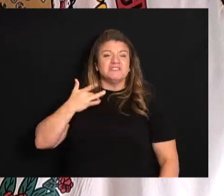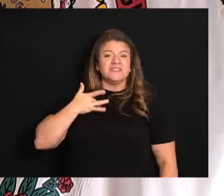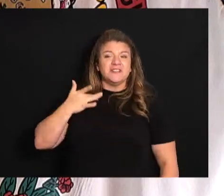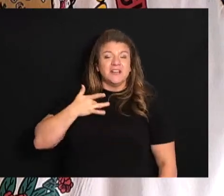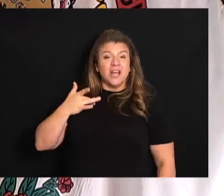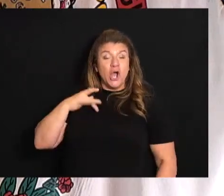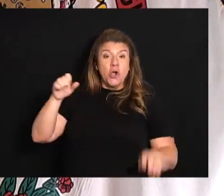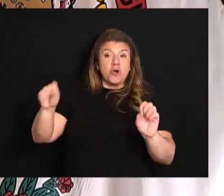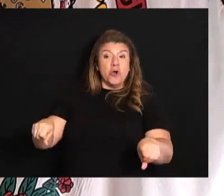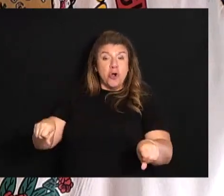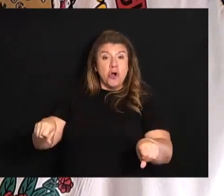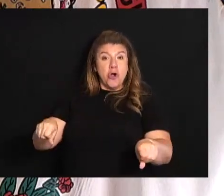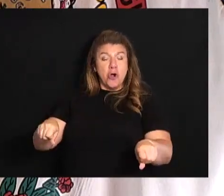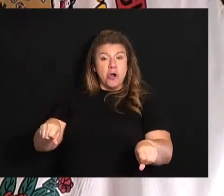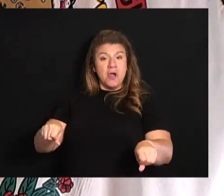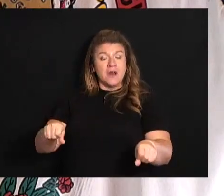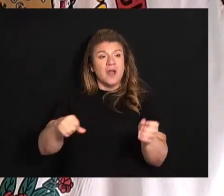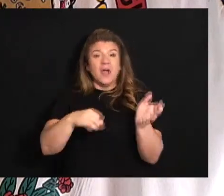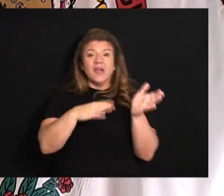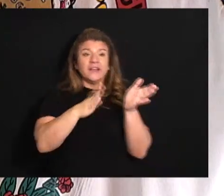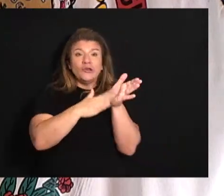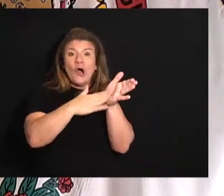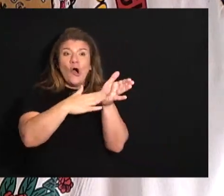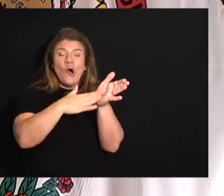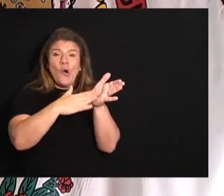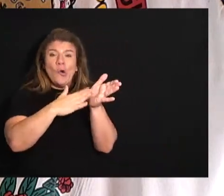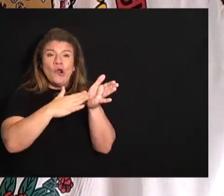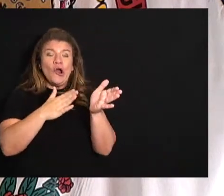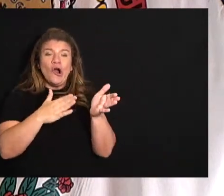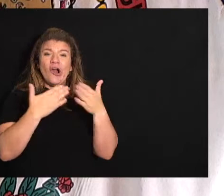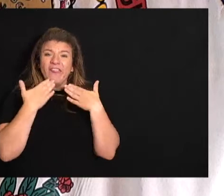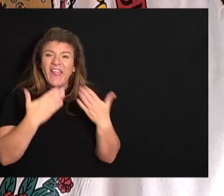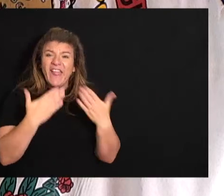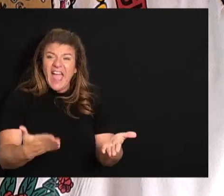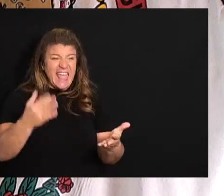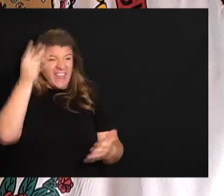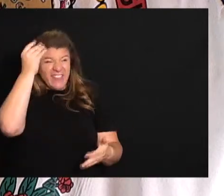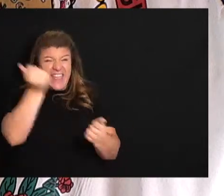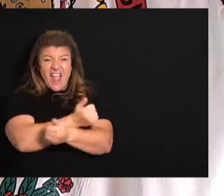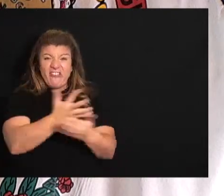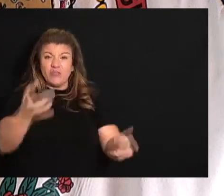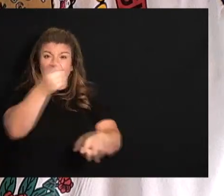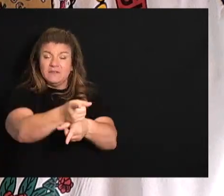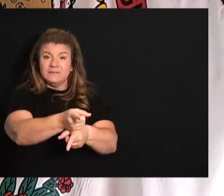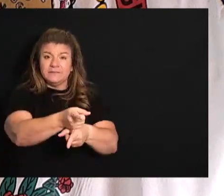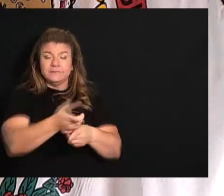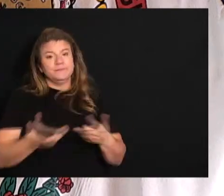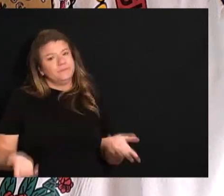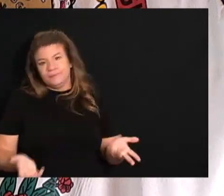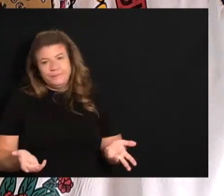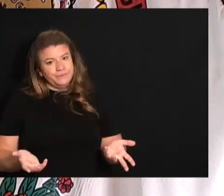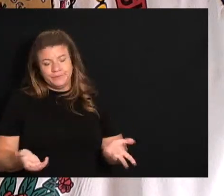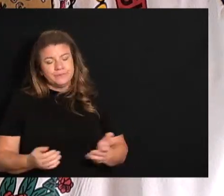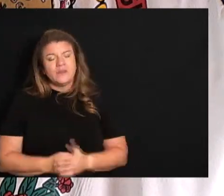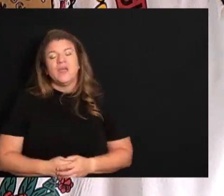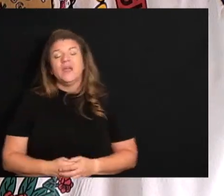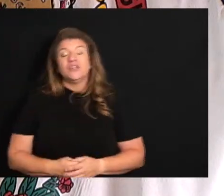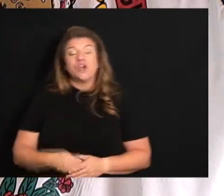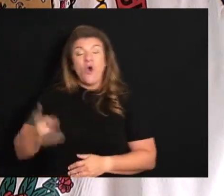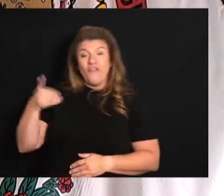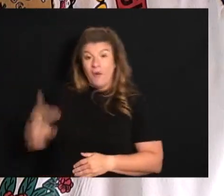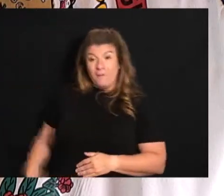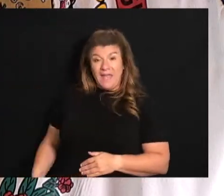could absolutely condone or think what we're doing is the right stuff? You know, so to